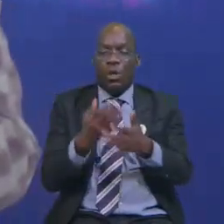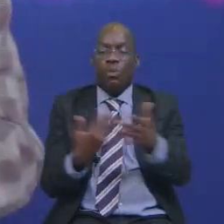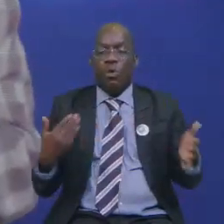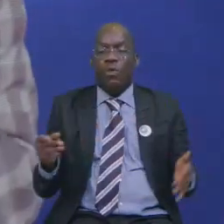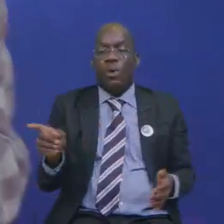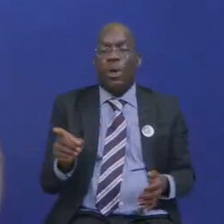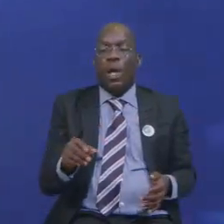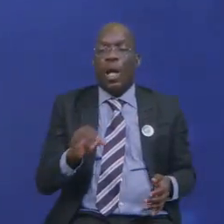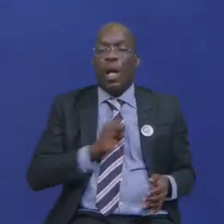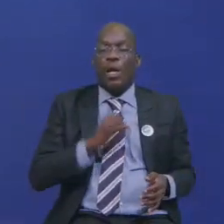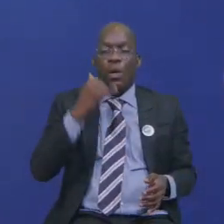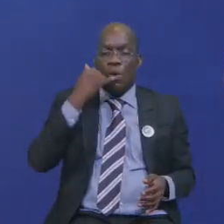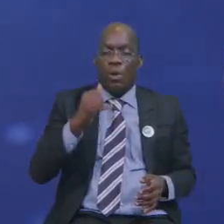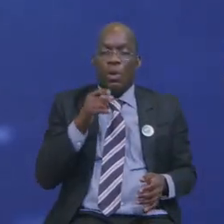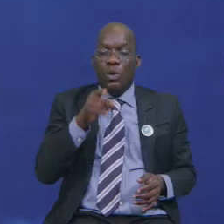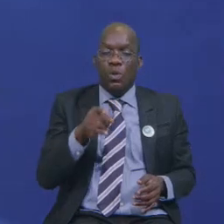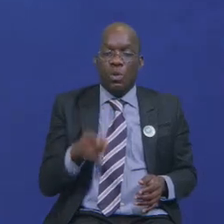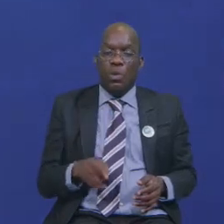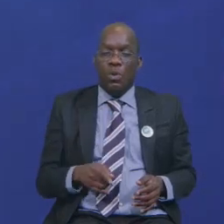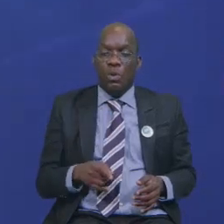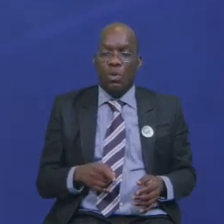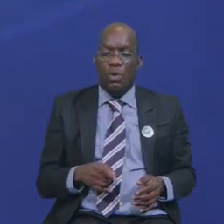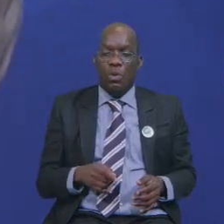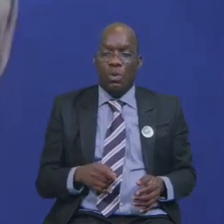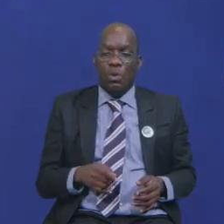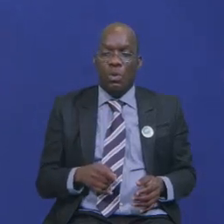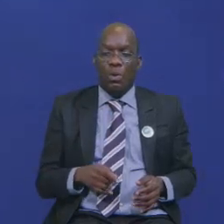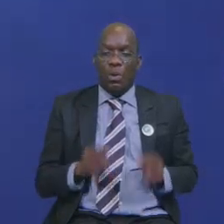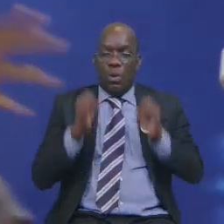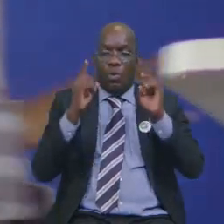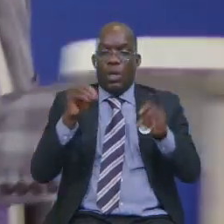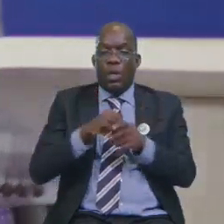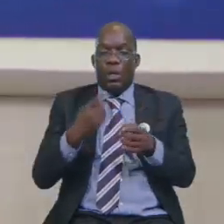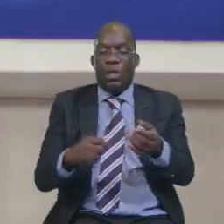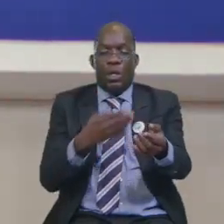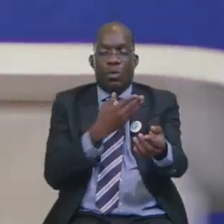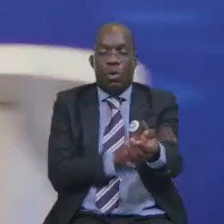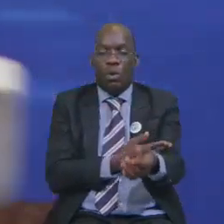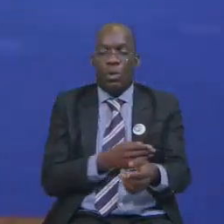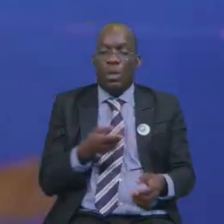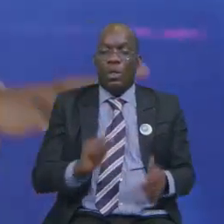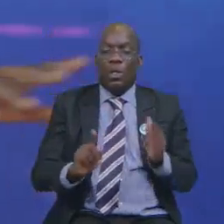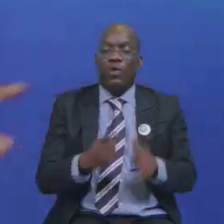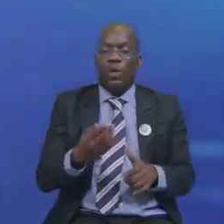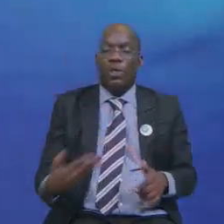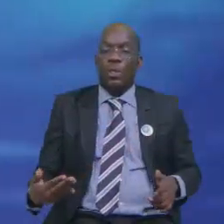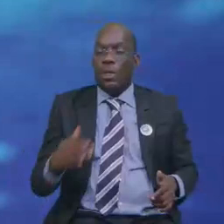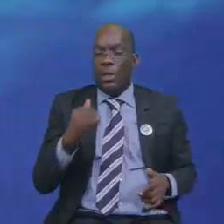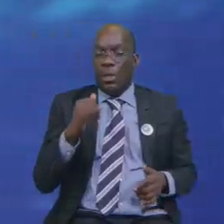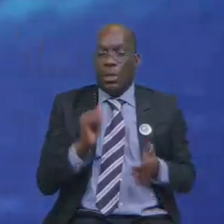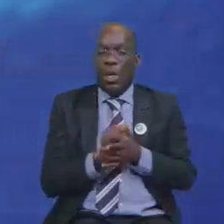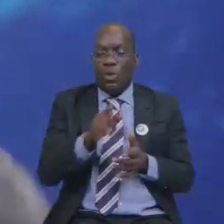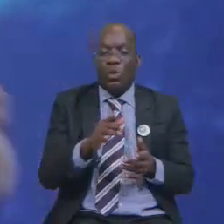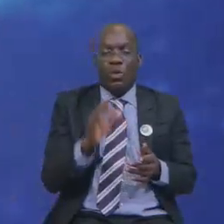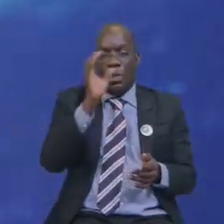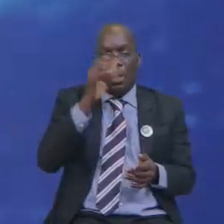wake up in the morning? As you wake up in the morning, the first thing you pick, your phone is, you know, nearby there by